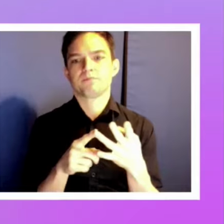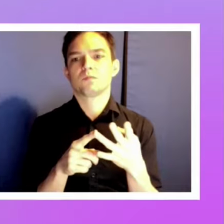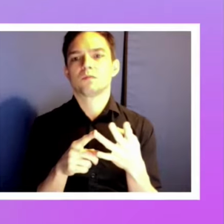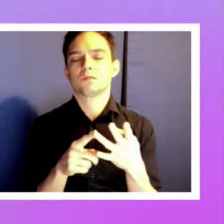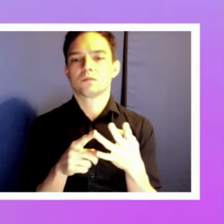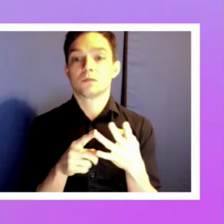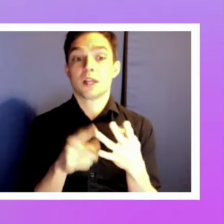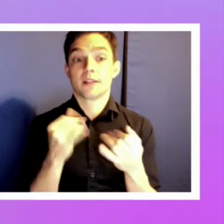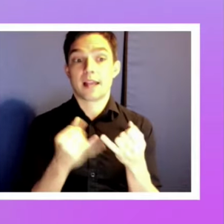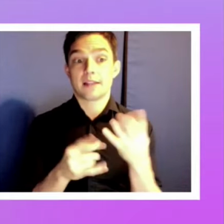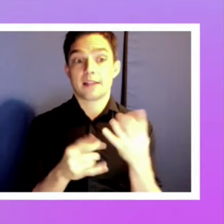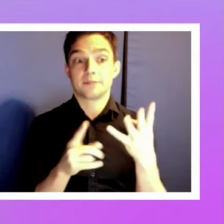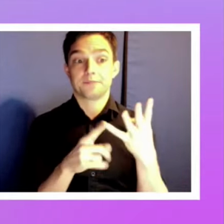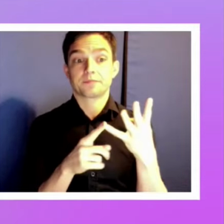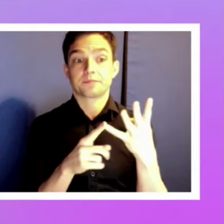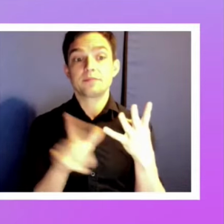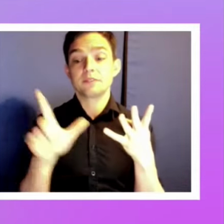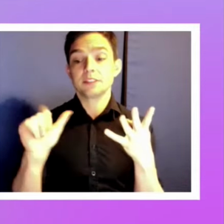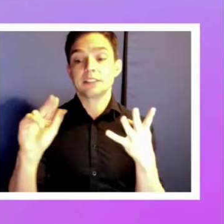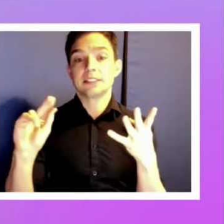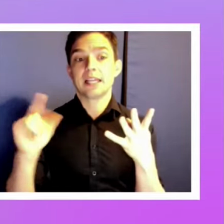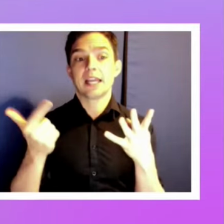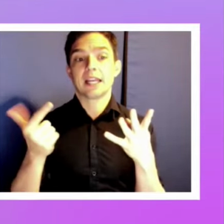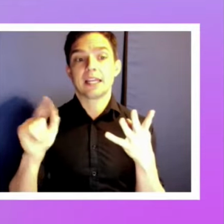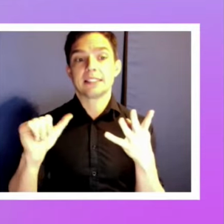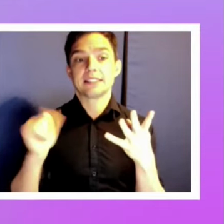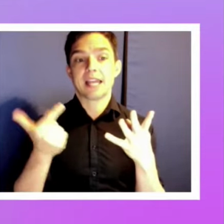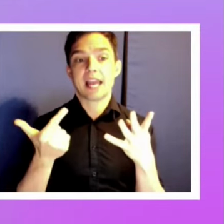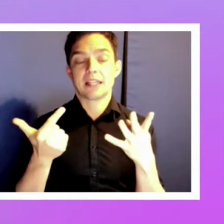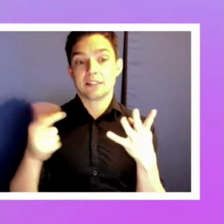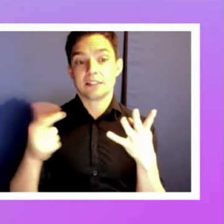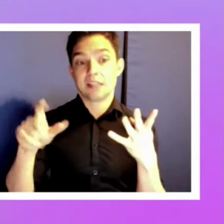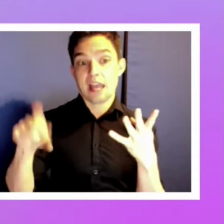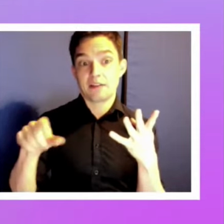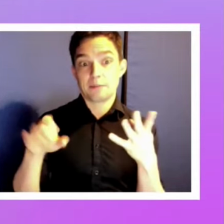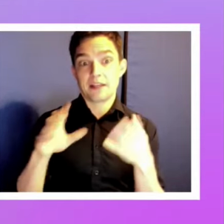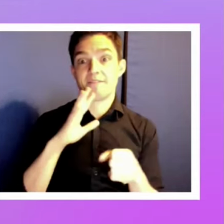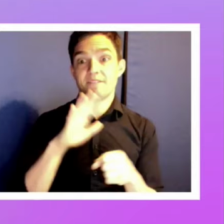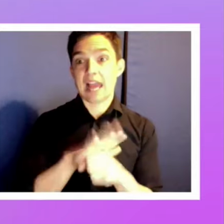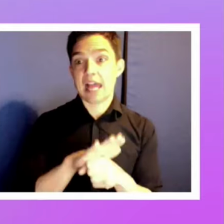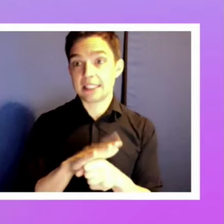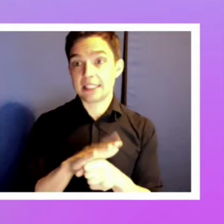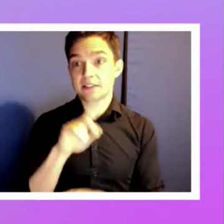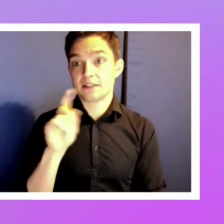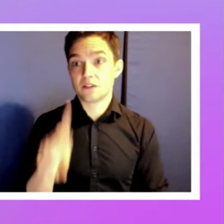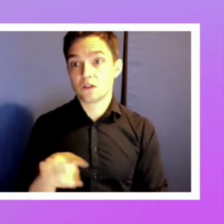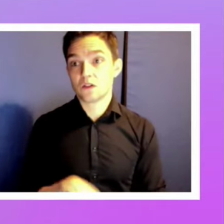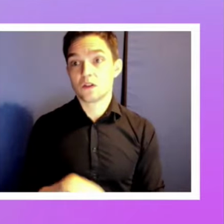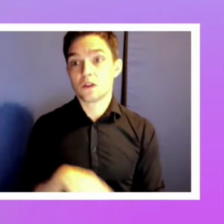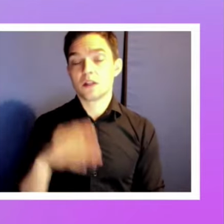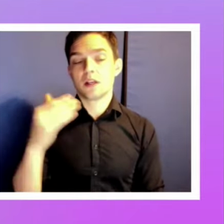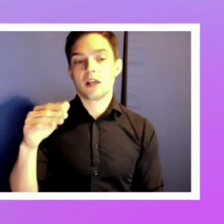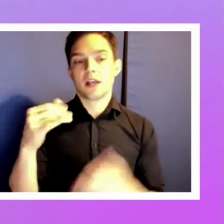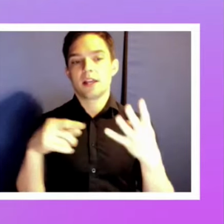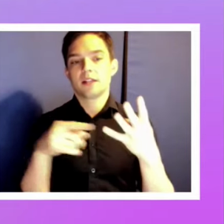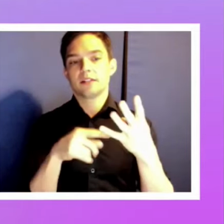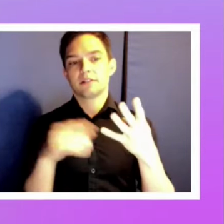And the last one on my screen is, does the lang tag have to be valid? And underneath there